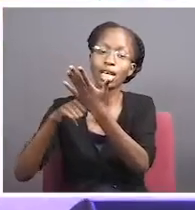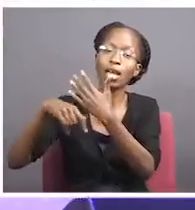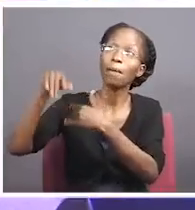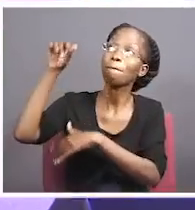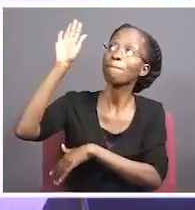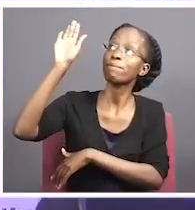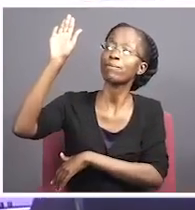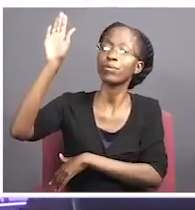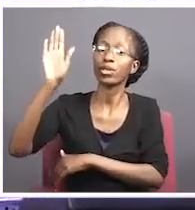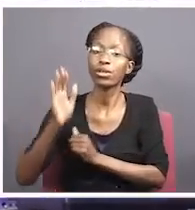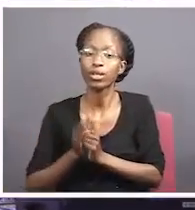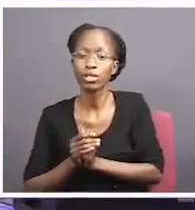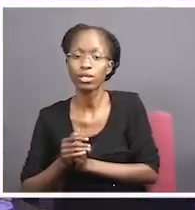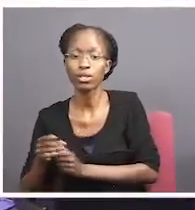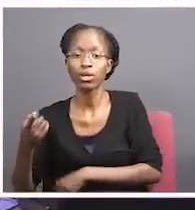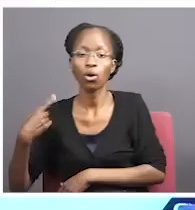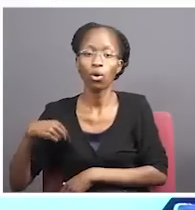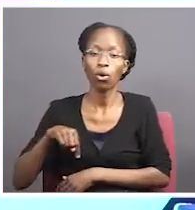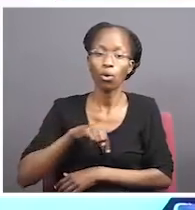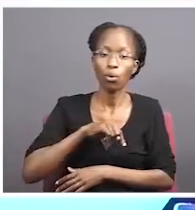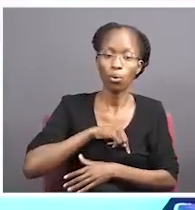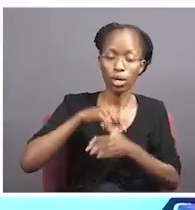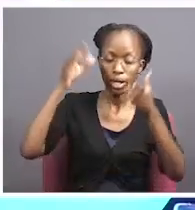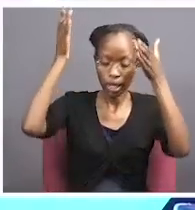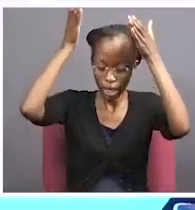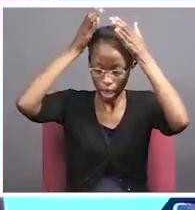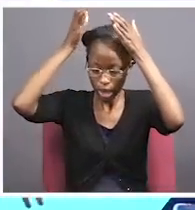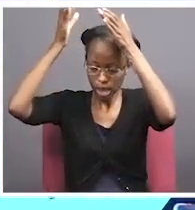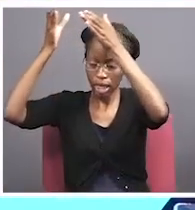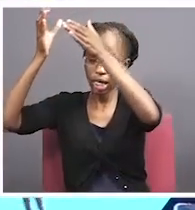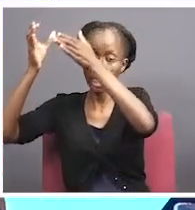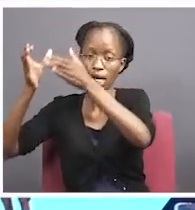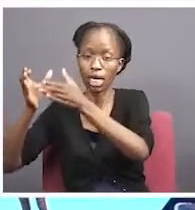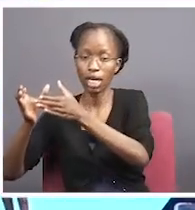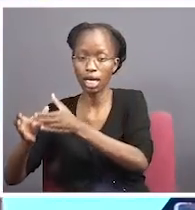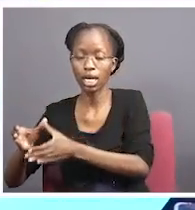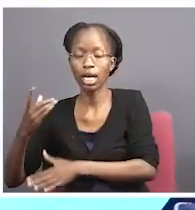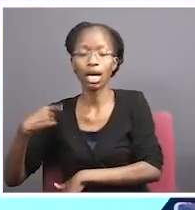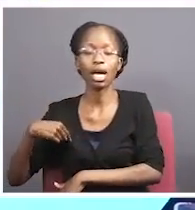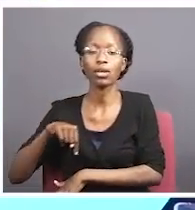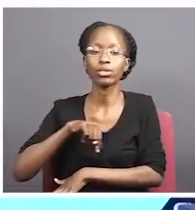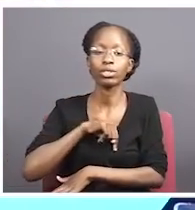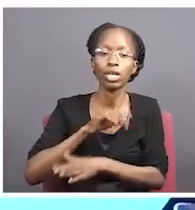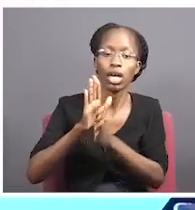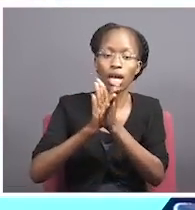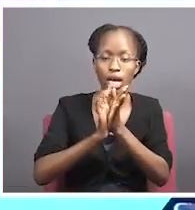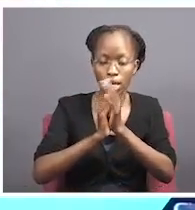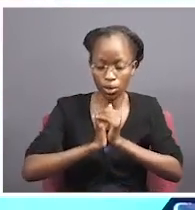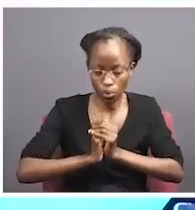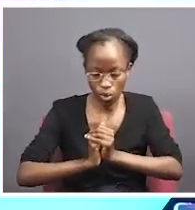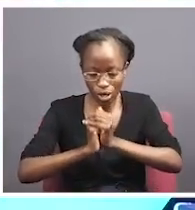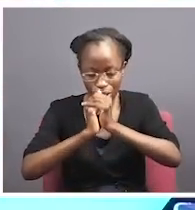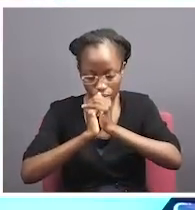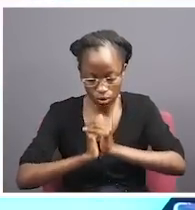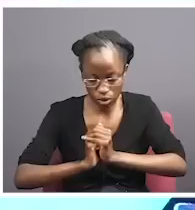we praise your name. We lay our crowns.